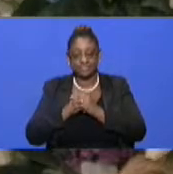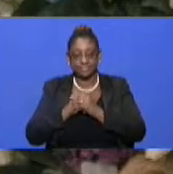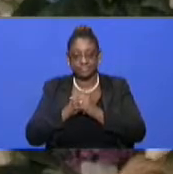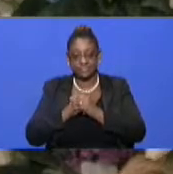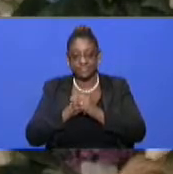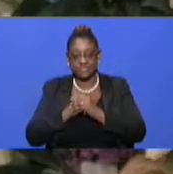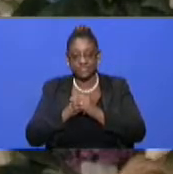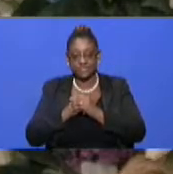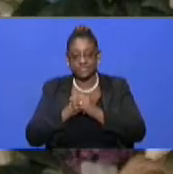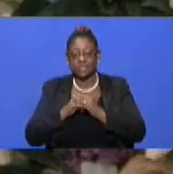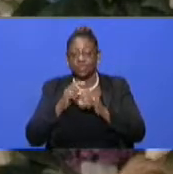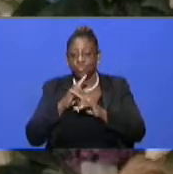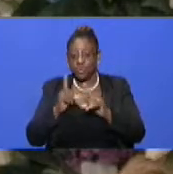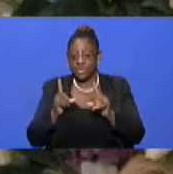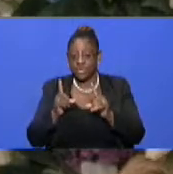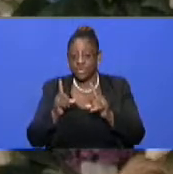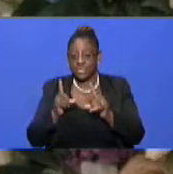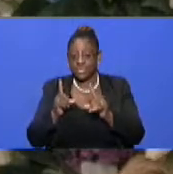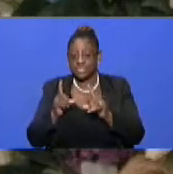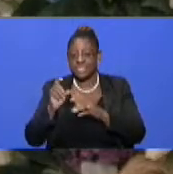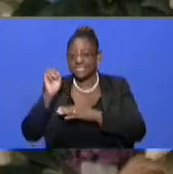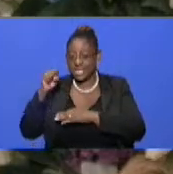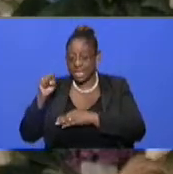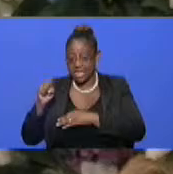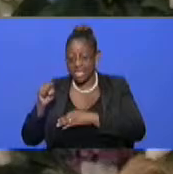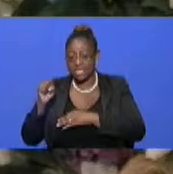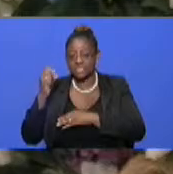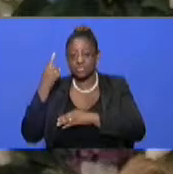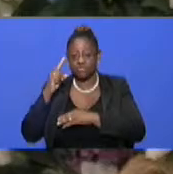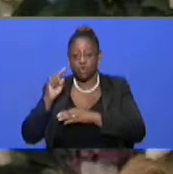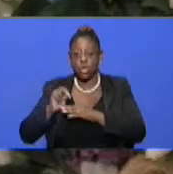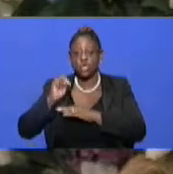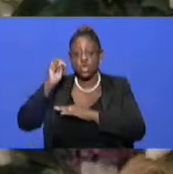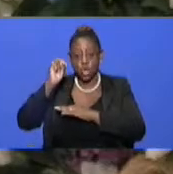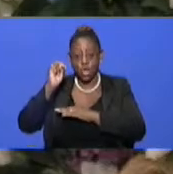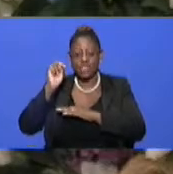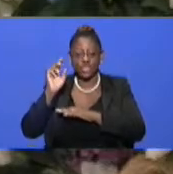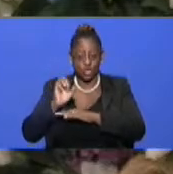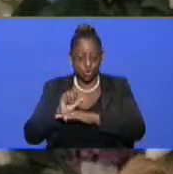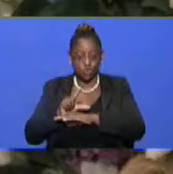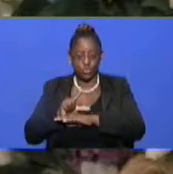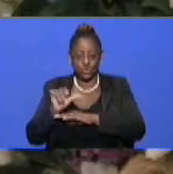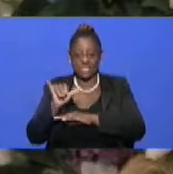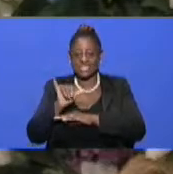but they've approved the money for the North Eleuthera Airport.